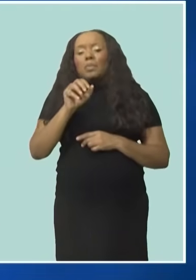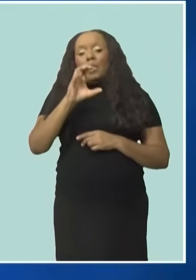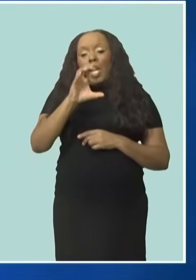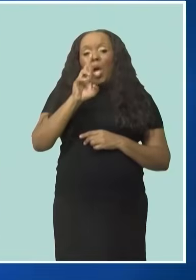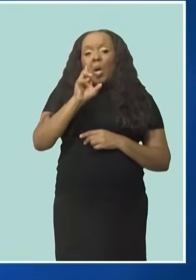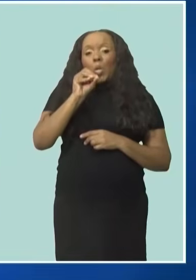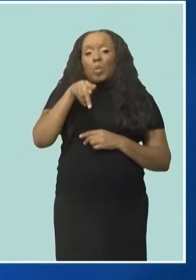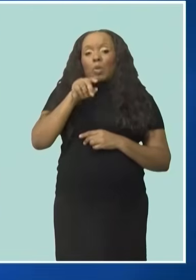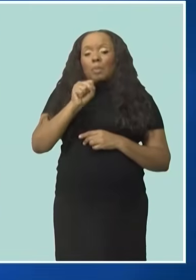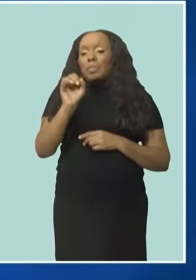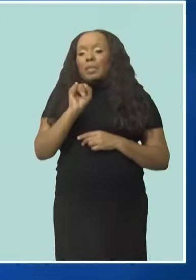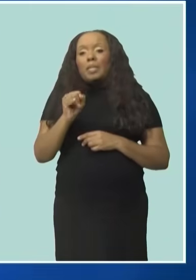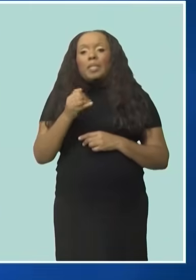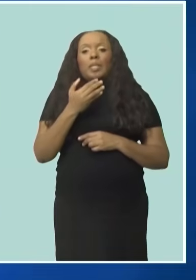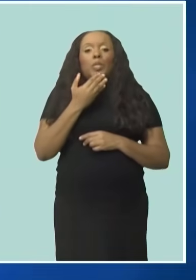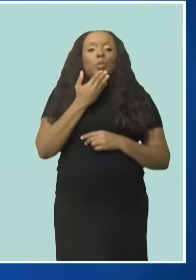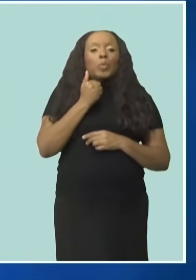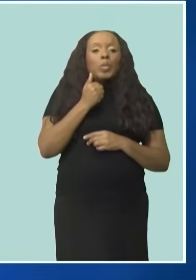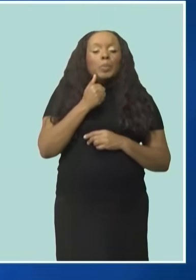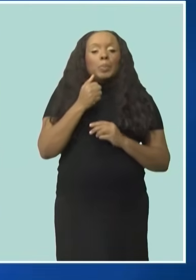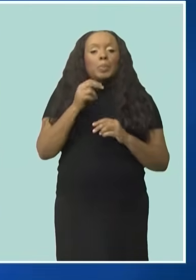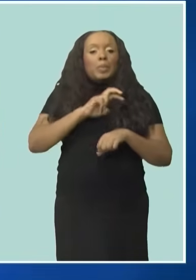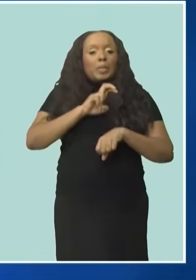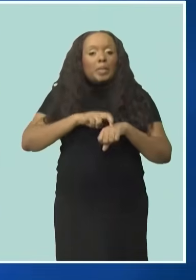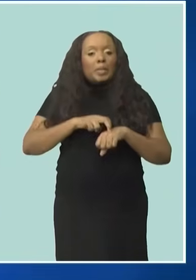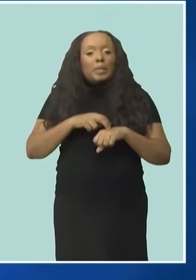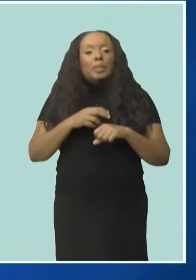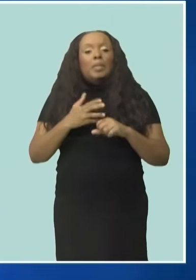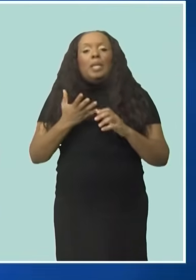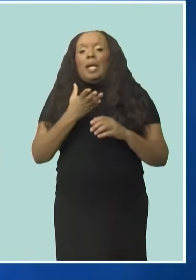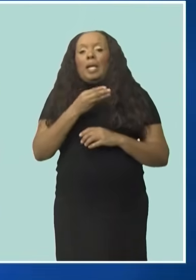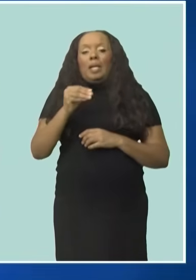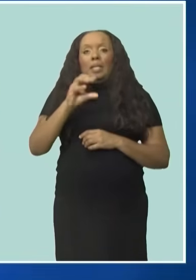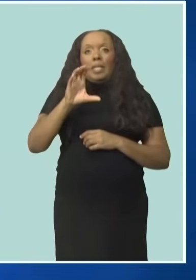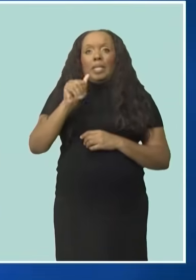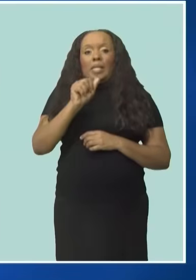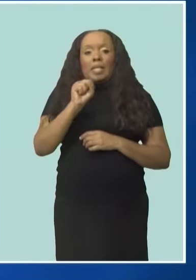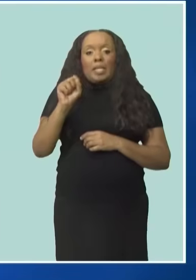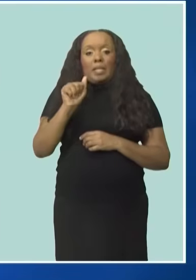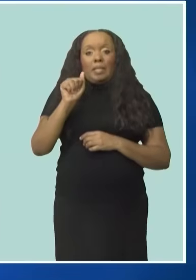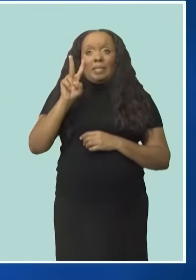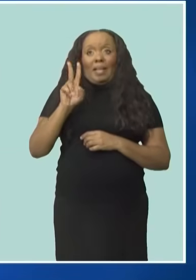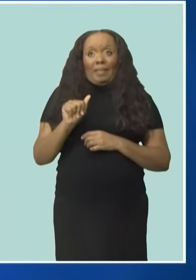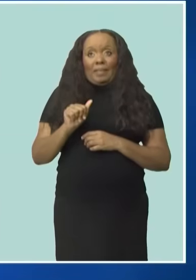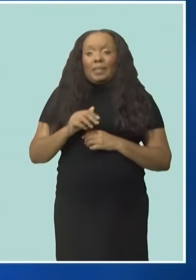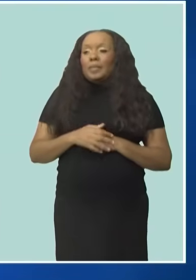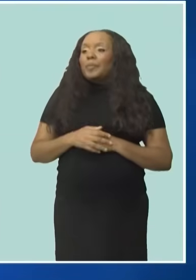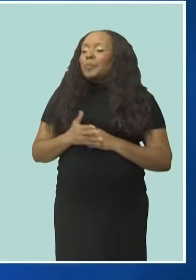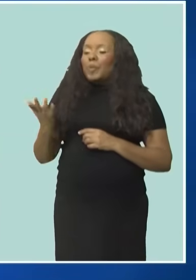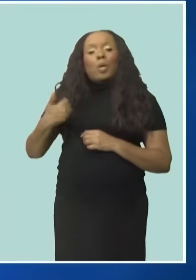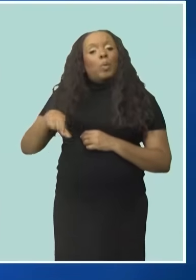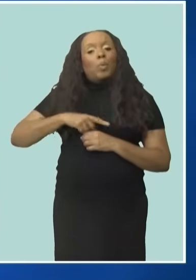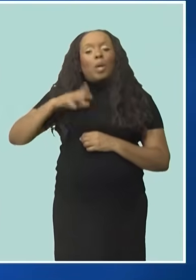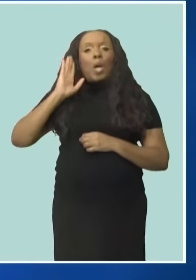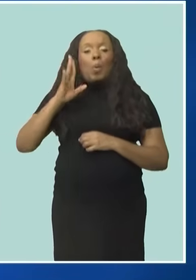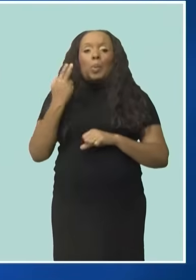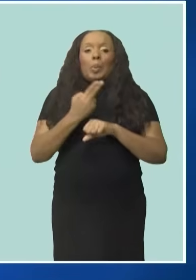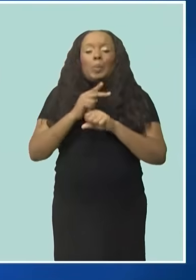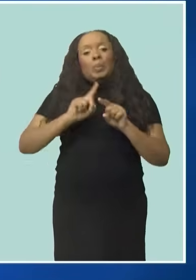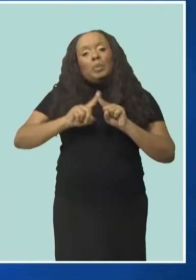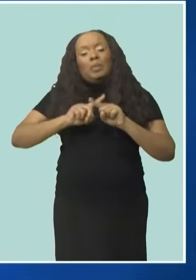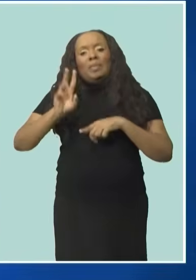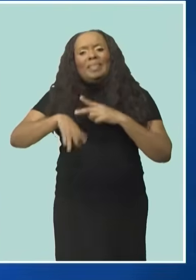potatoes. Technology adoption, thus engaging the concept of precise horticulture, hydroponics, and the planting